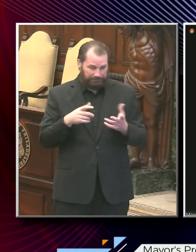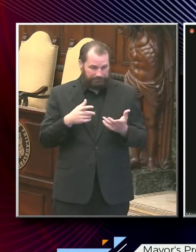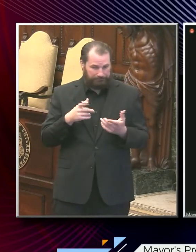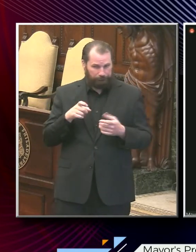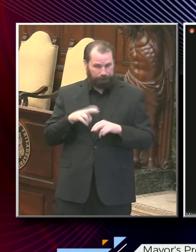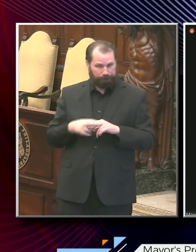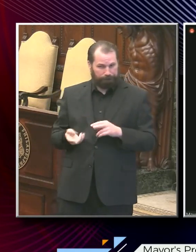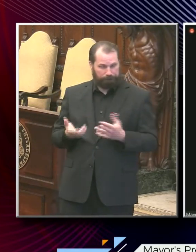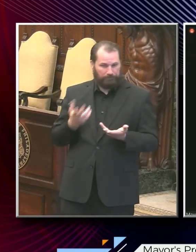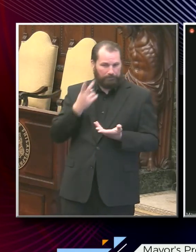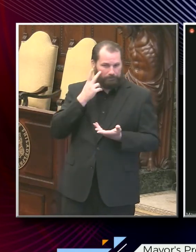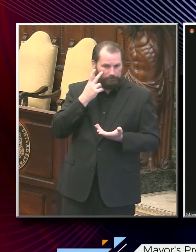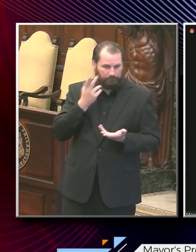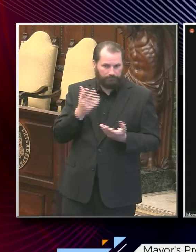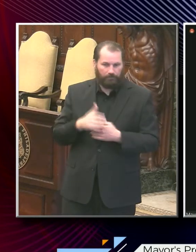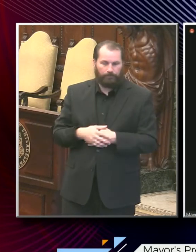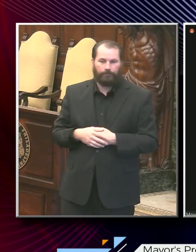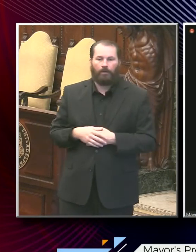the Inquirer.